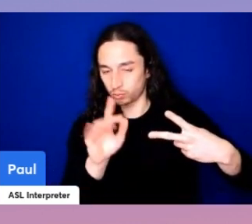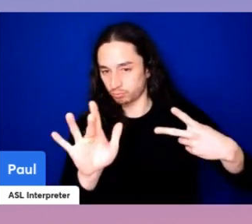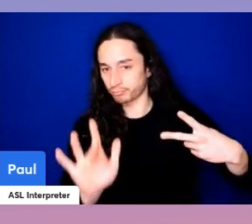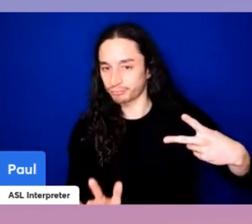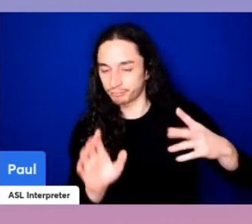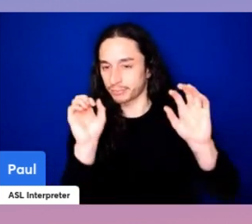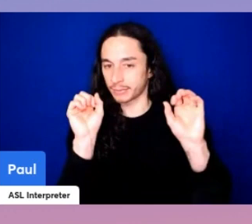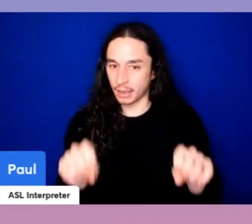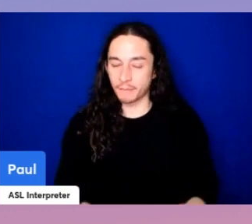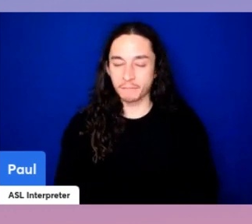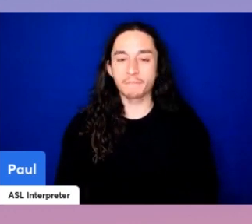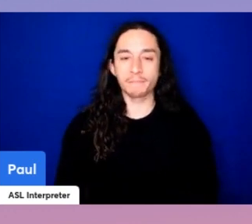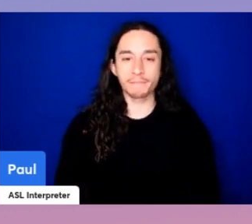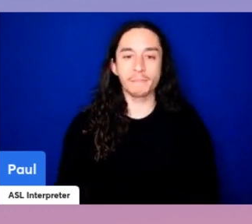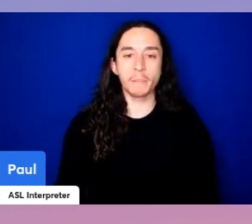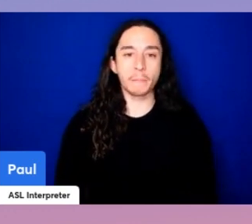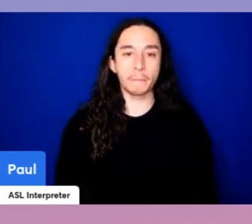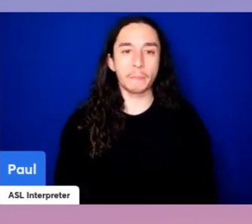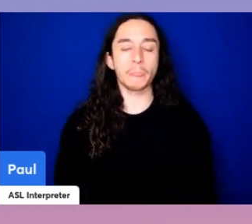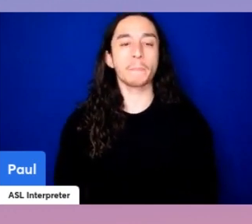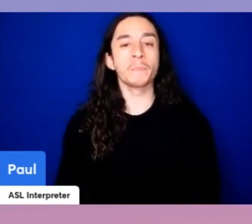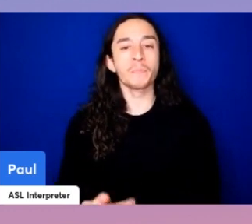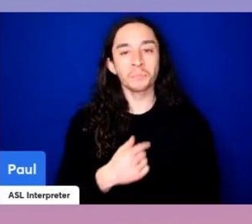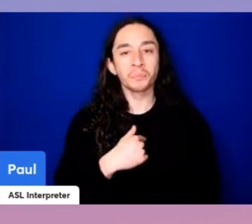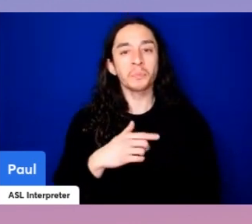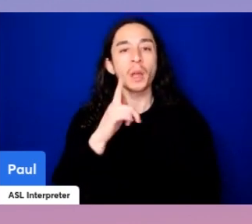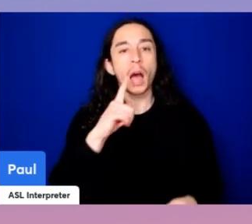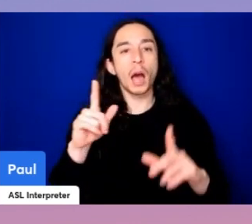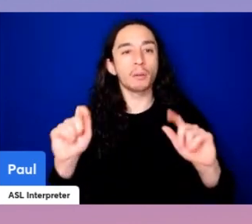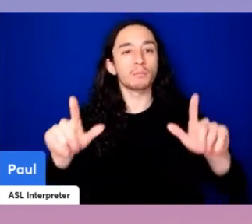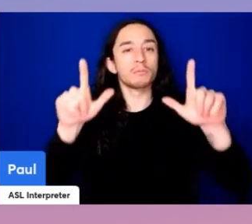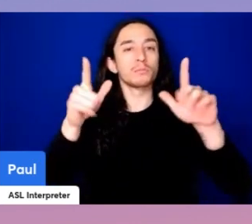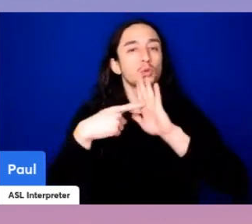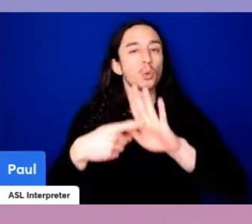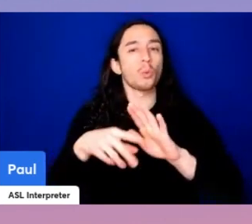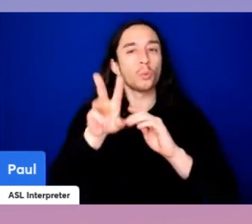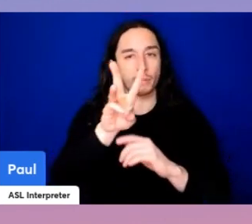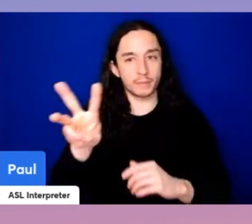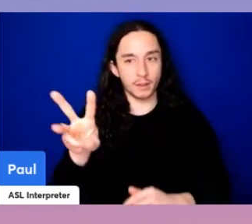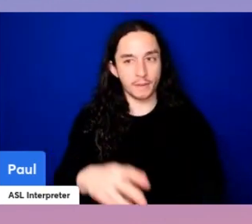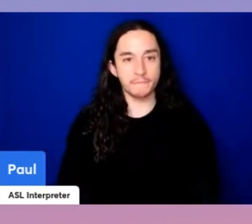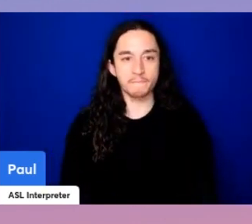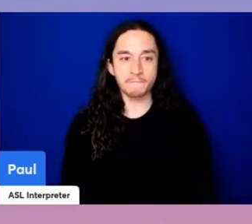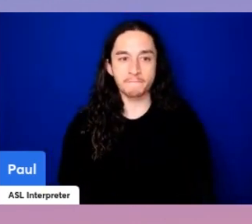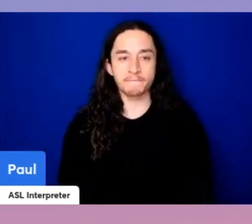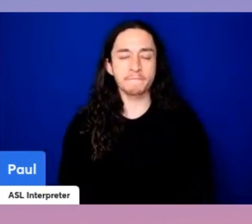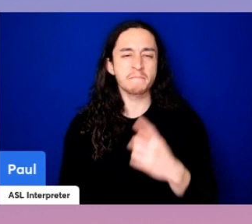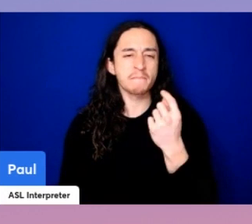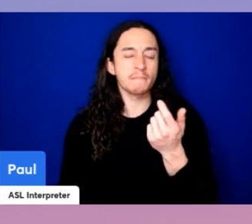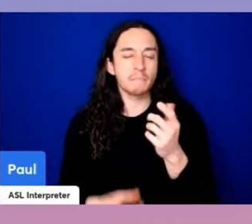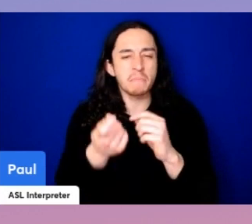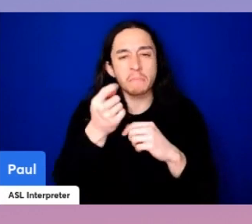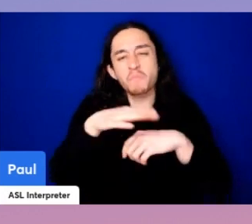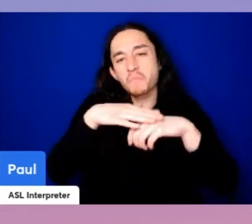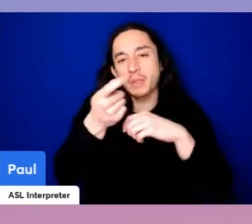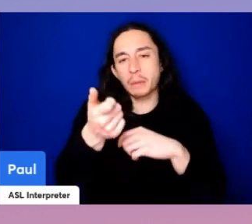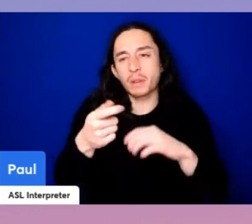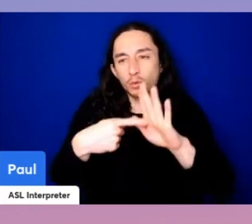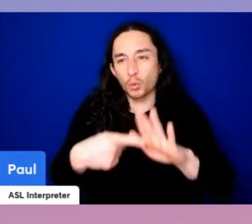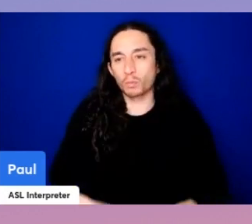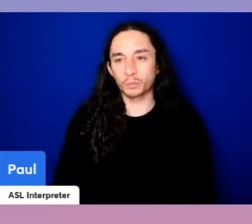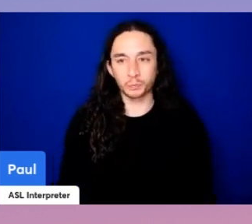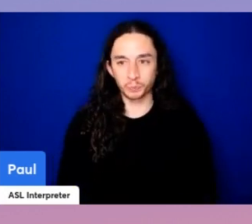will bring you to the website a little bit. So in